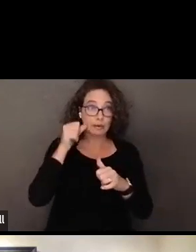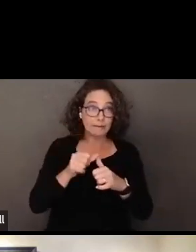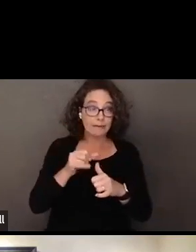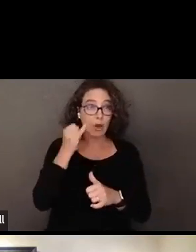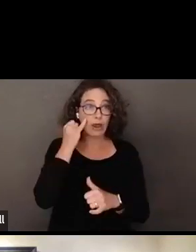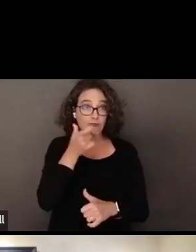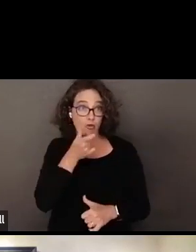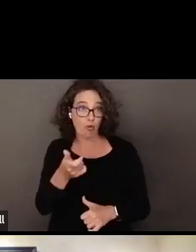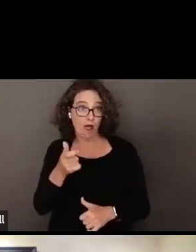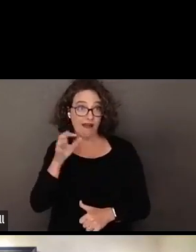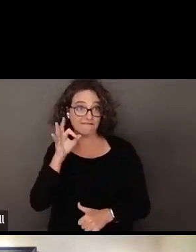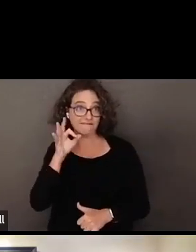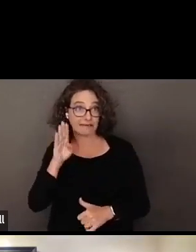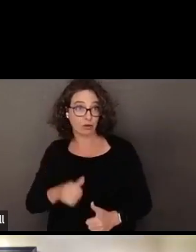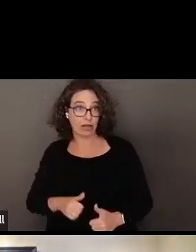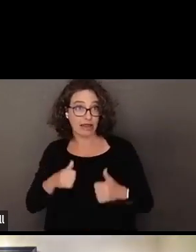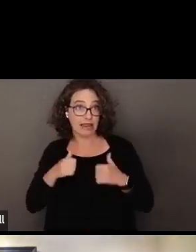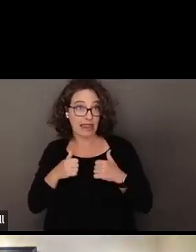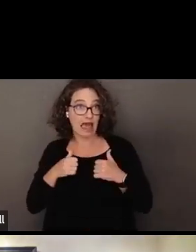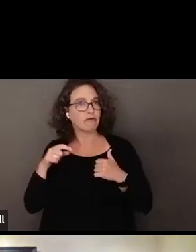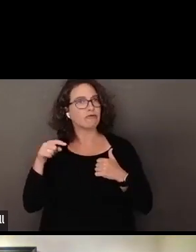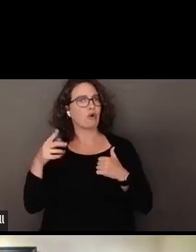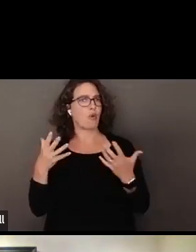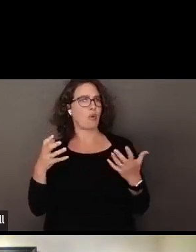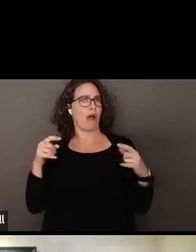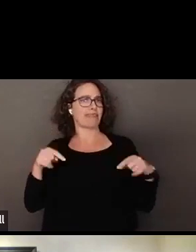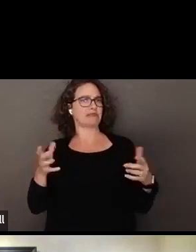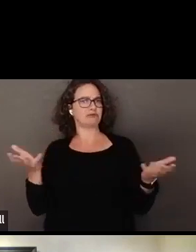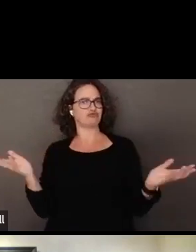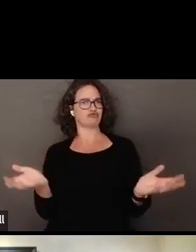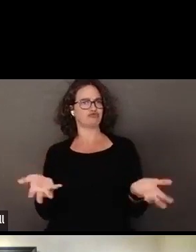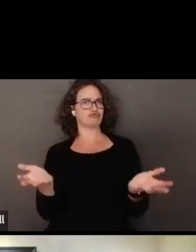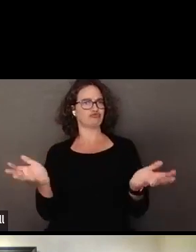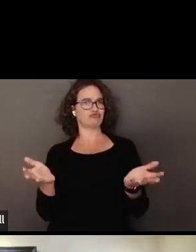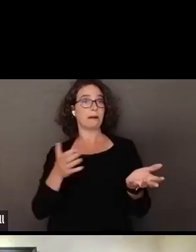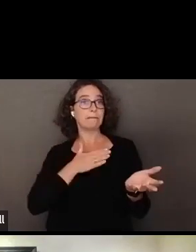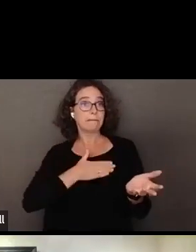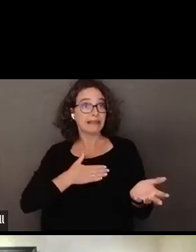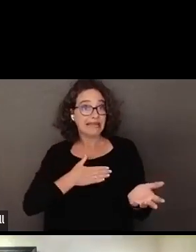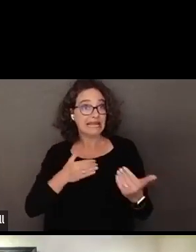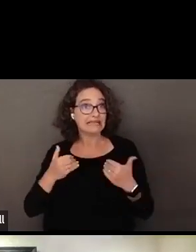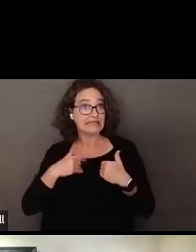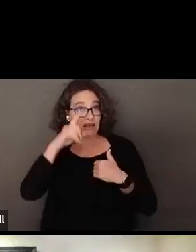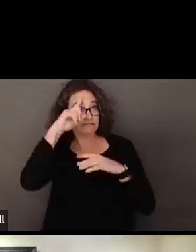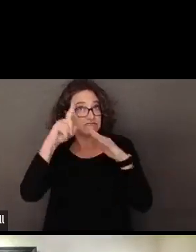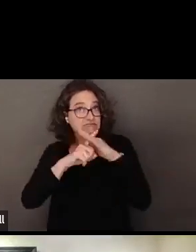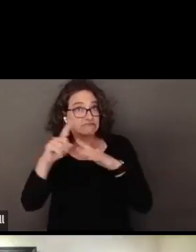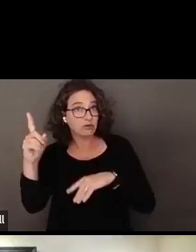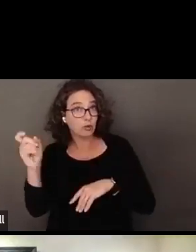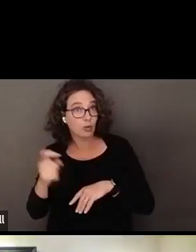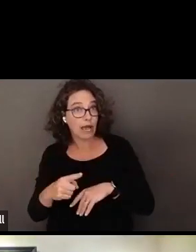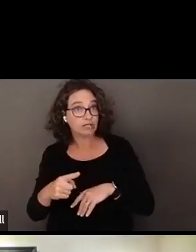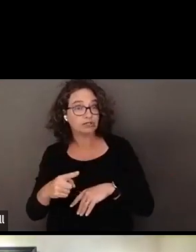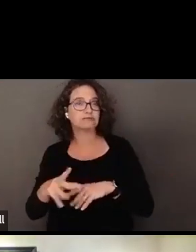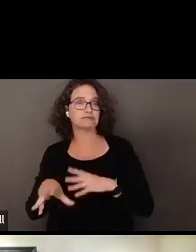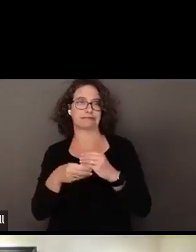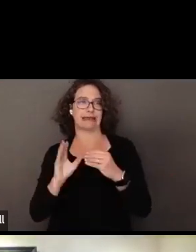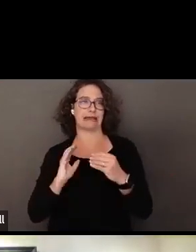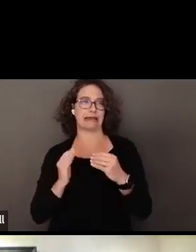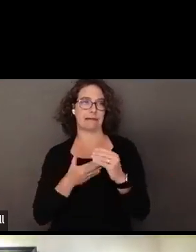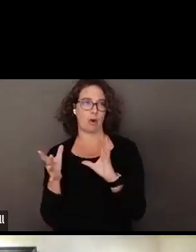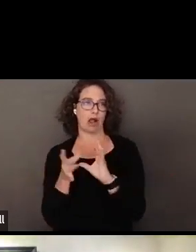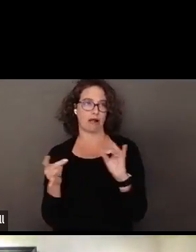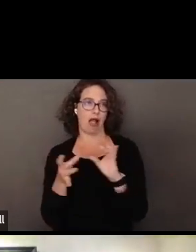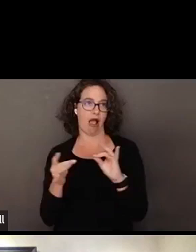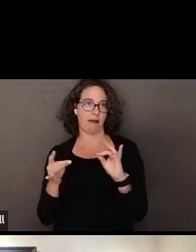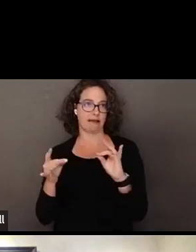us on Facebook Live, we do want to keep this as a conversation. So please, if you have any questions, put those in our comments section,